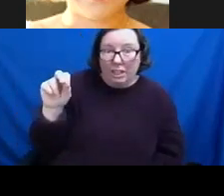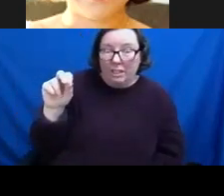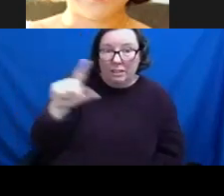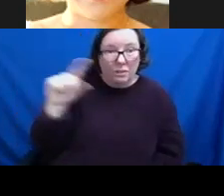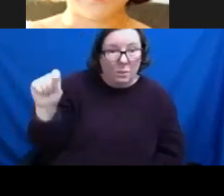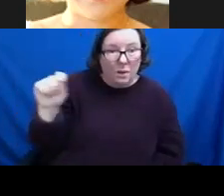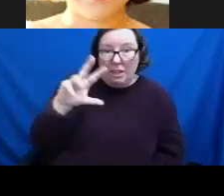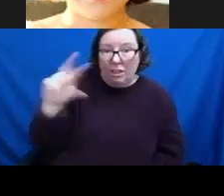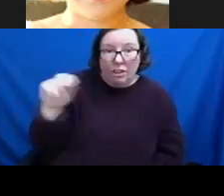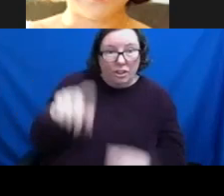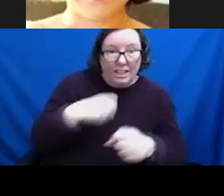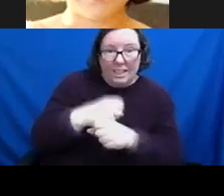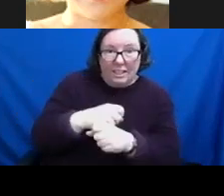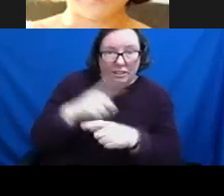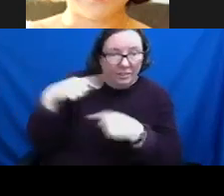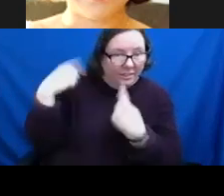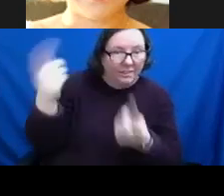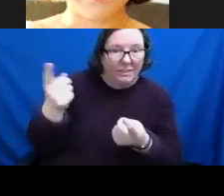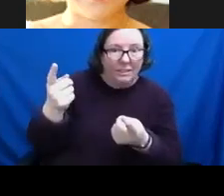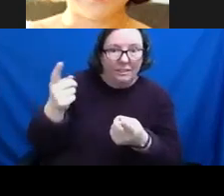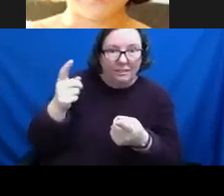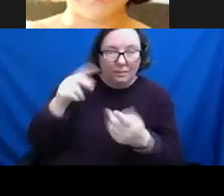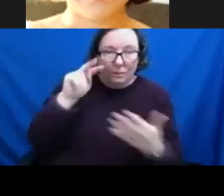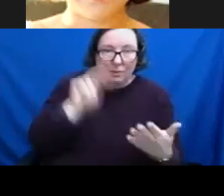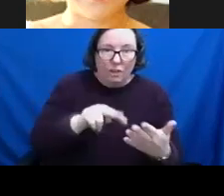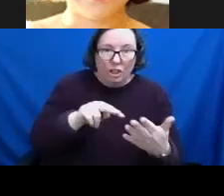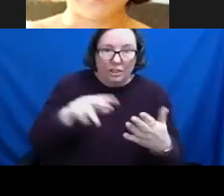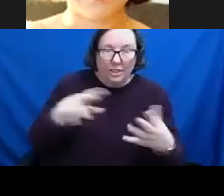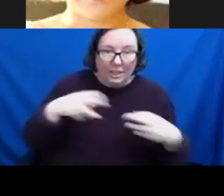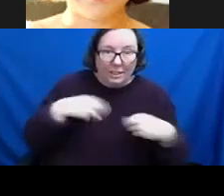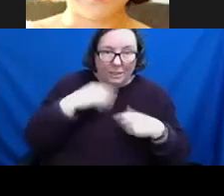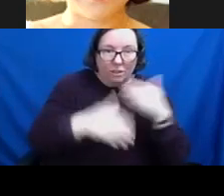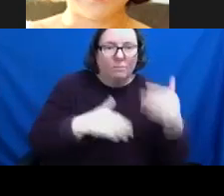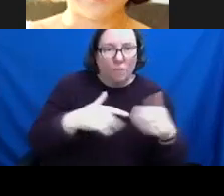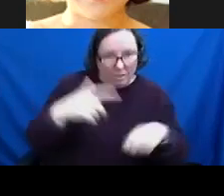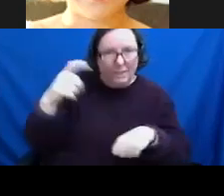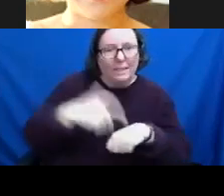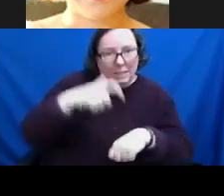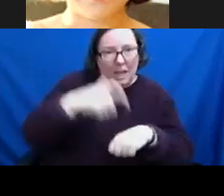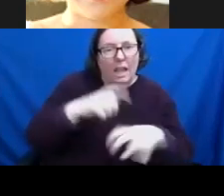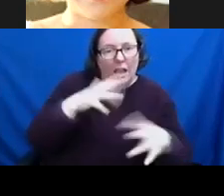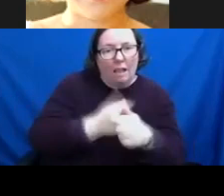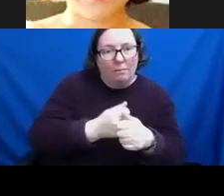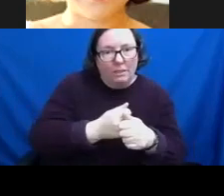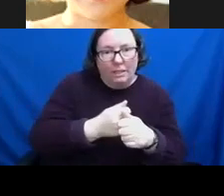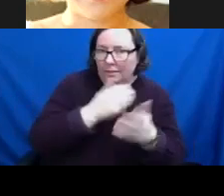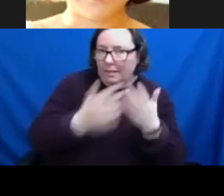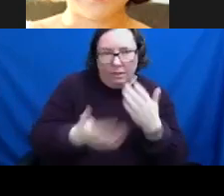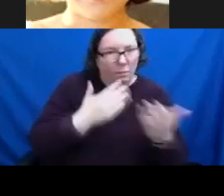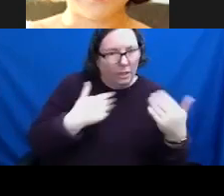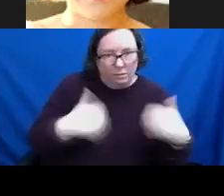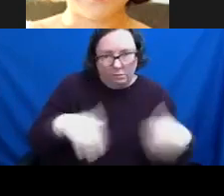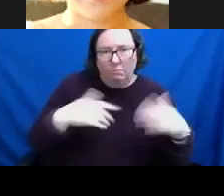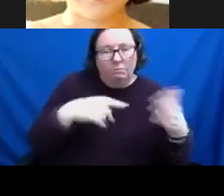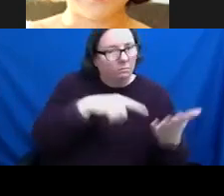revisited the process. And so it's certainly time for us to look at it again and to